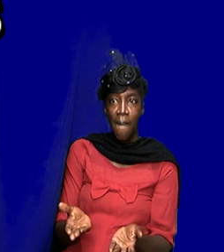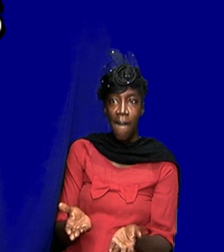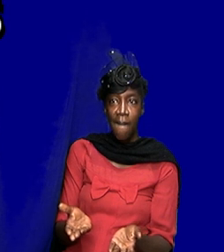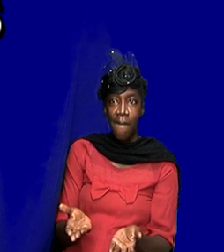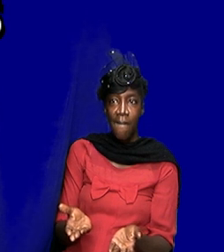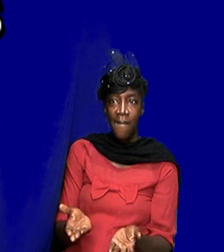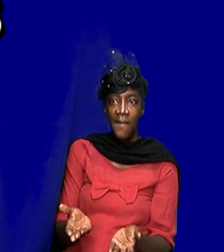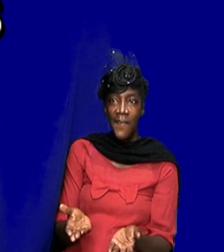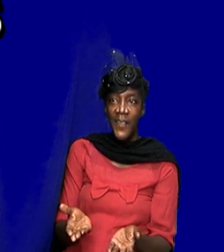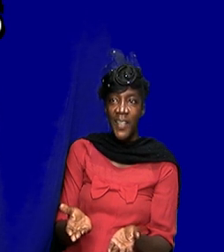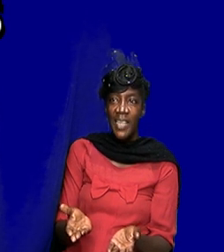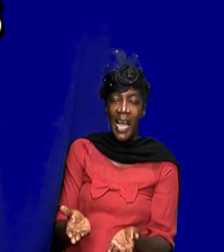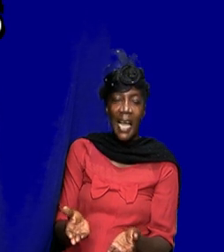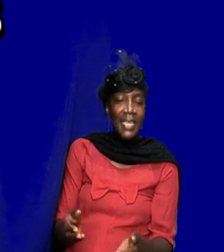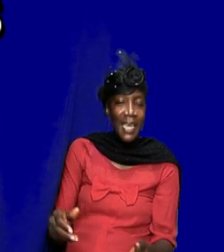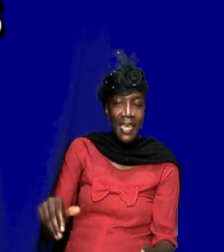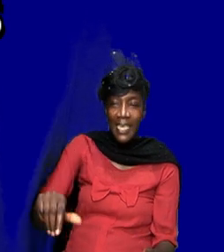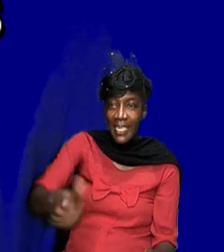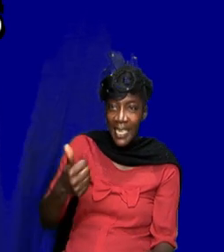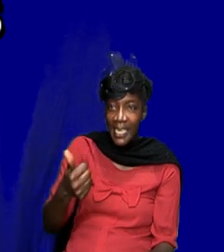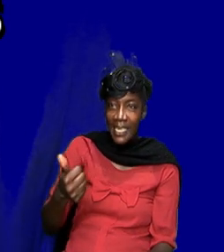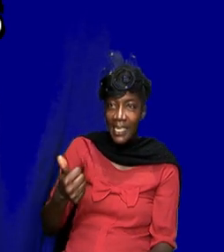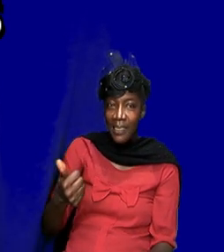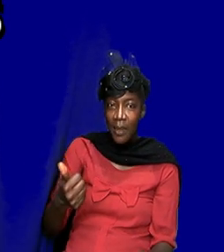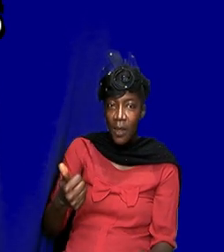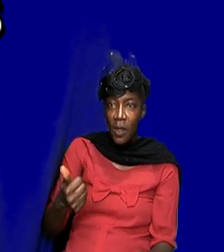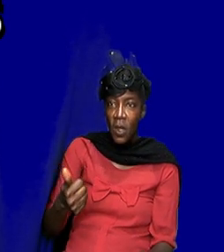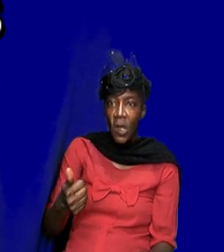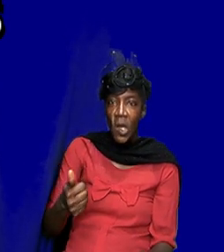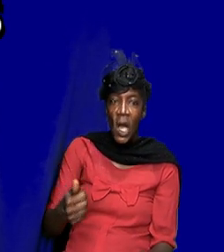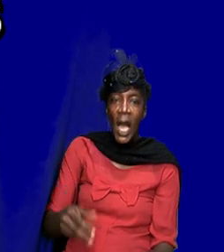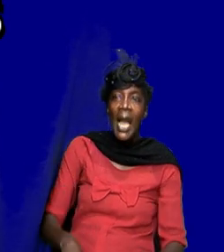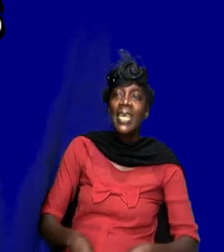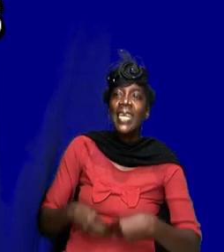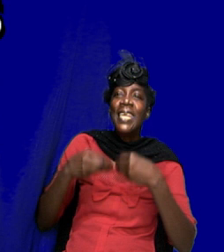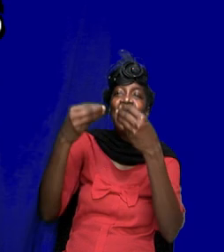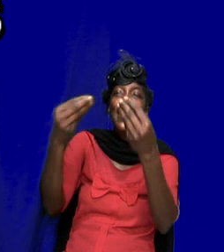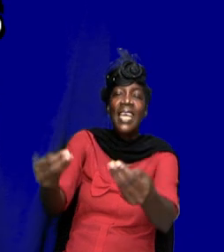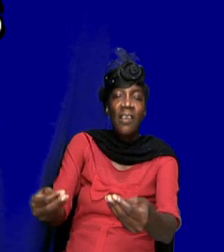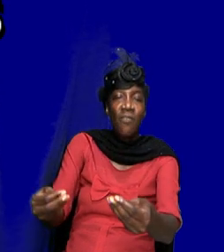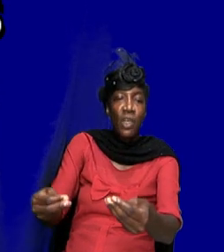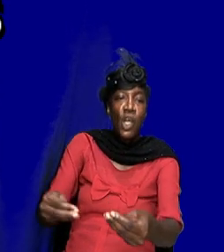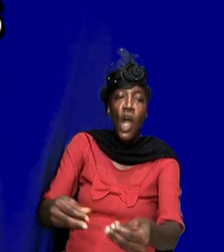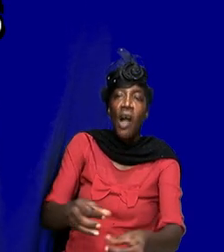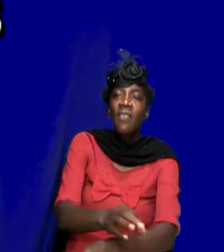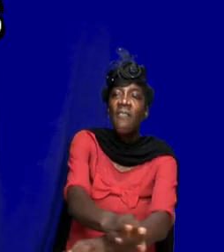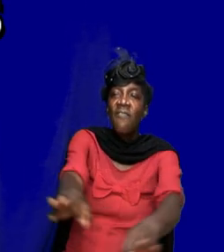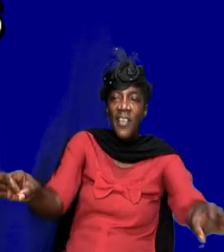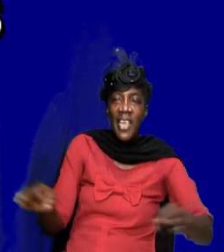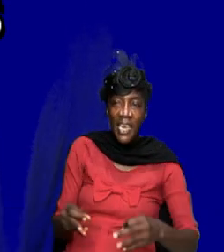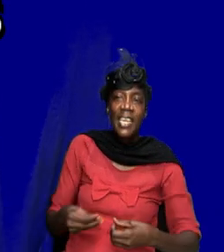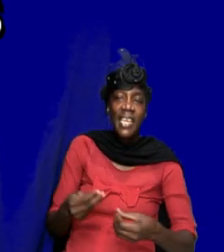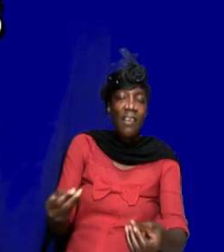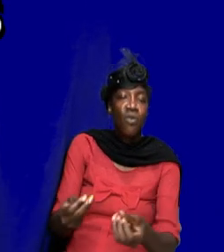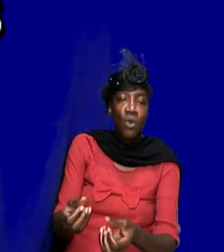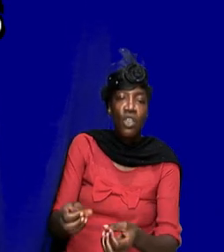the tenth of your seed of your vineyards and give to his officers and to his servants.